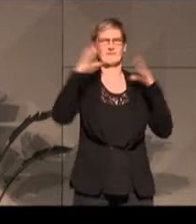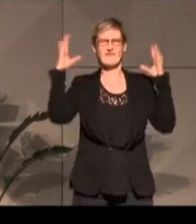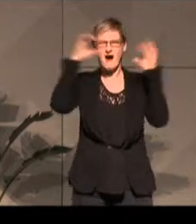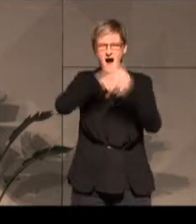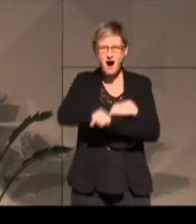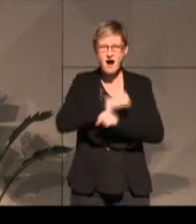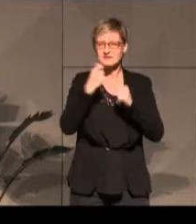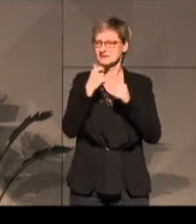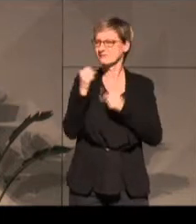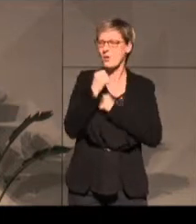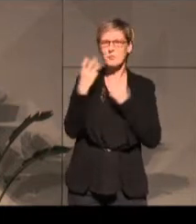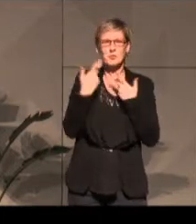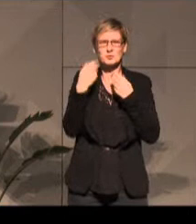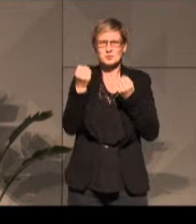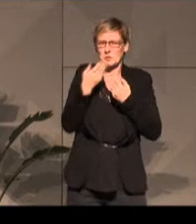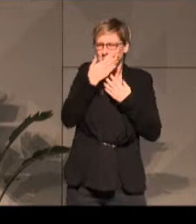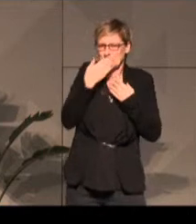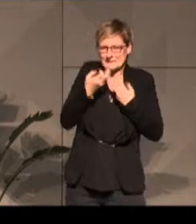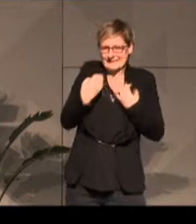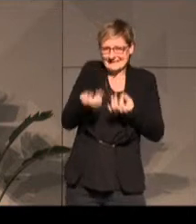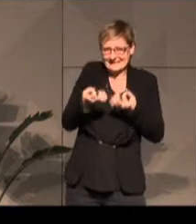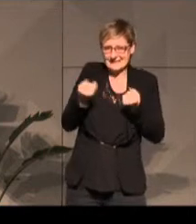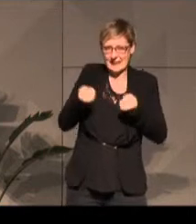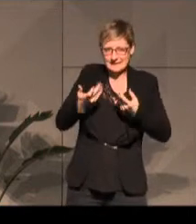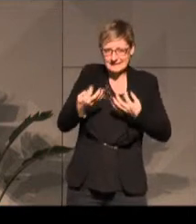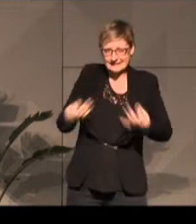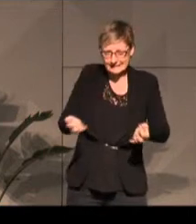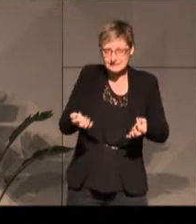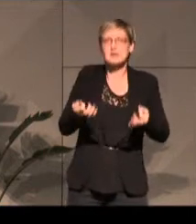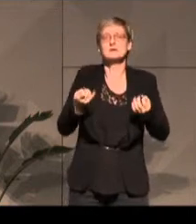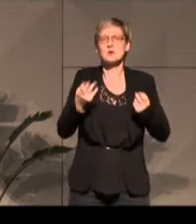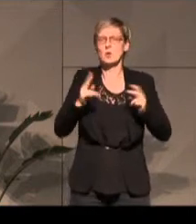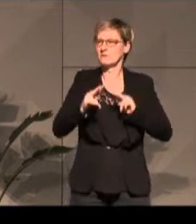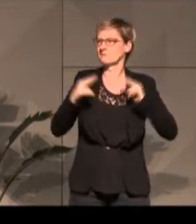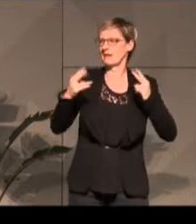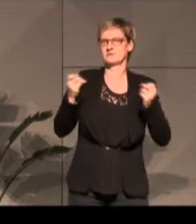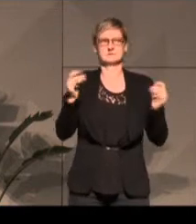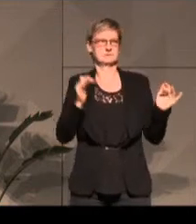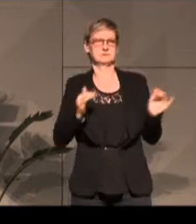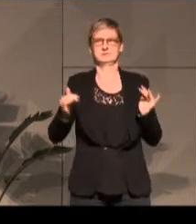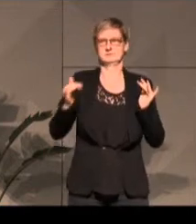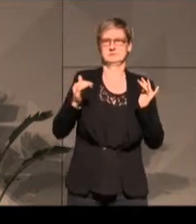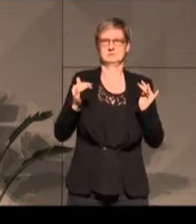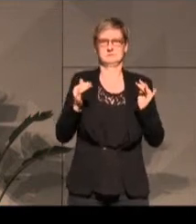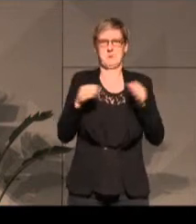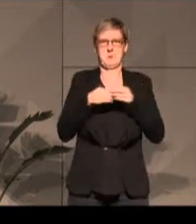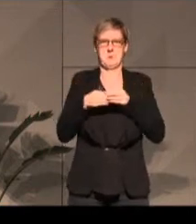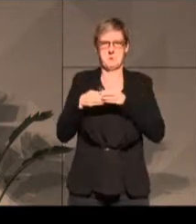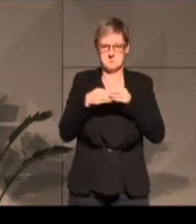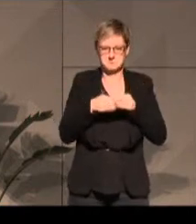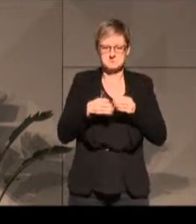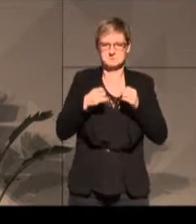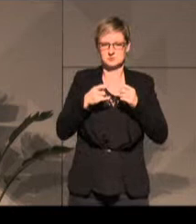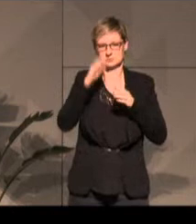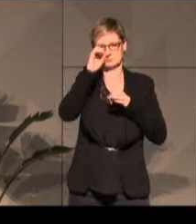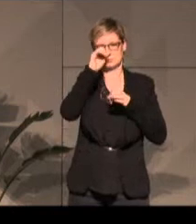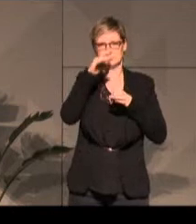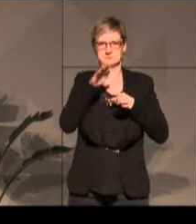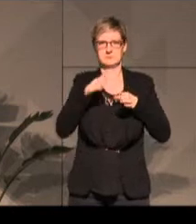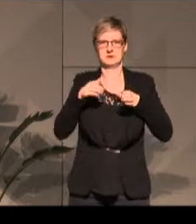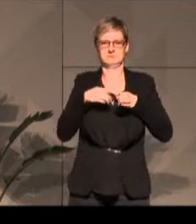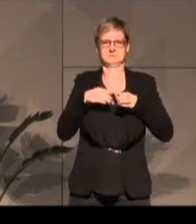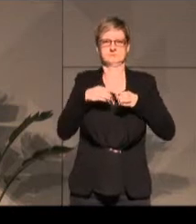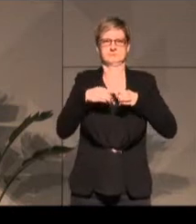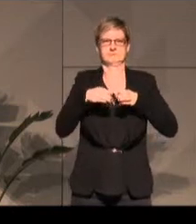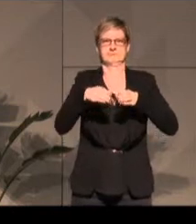lamp on top of your head will emit, and the world has a totally different dimensional structure when